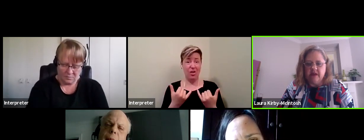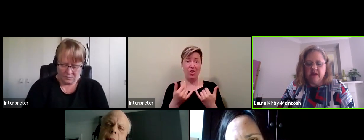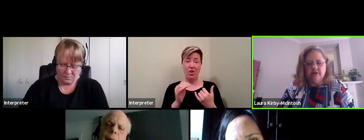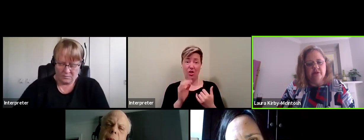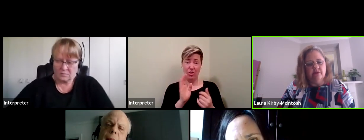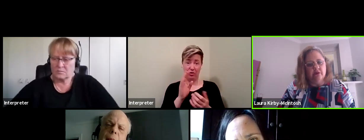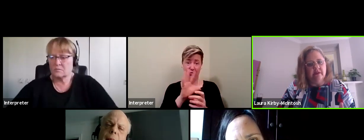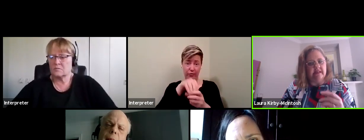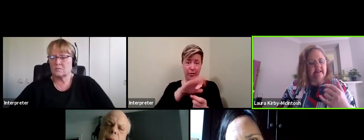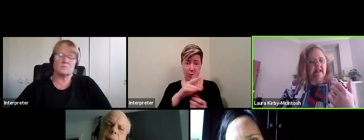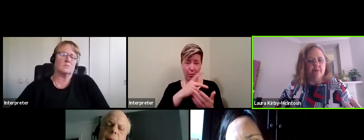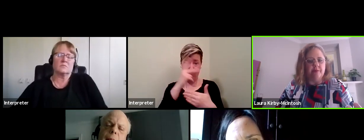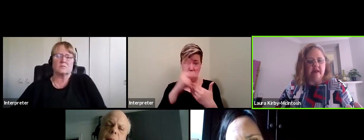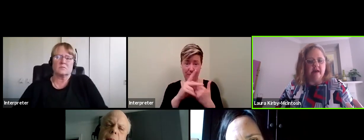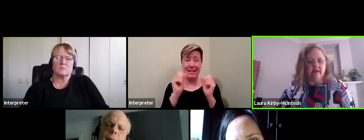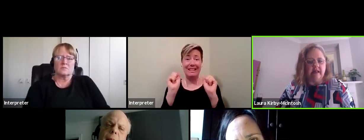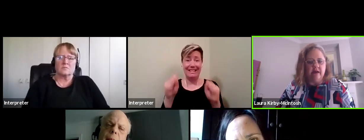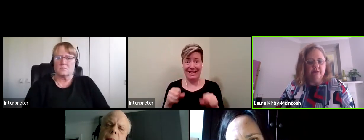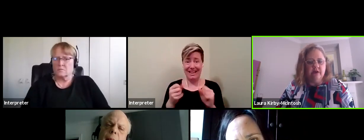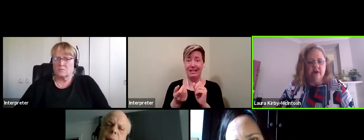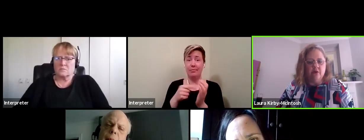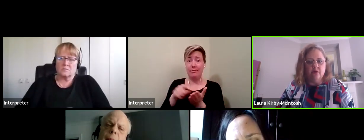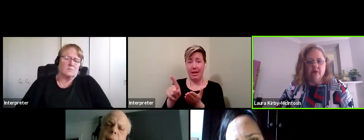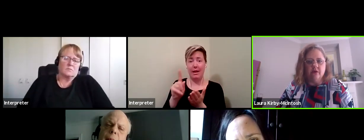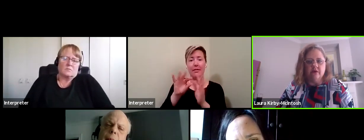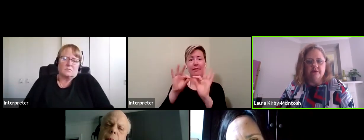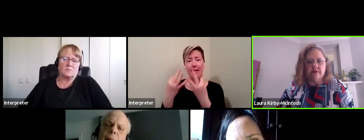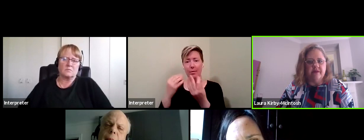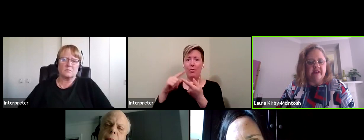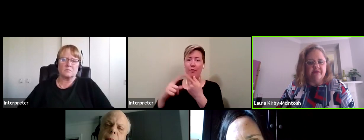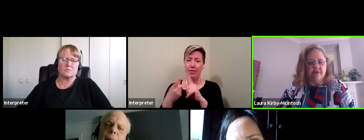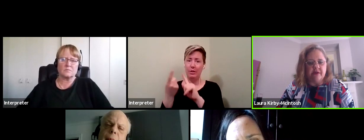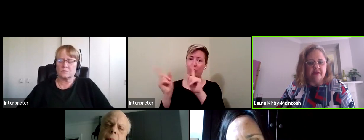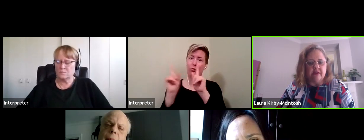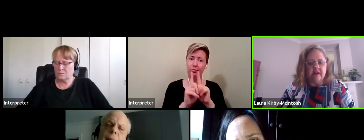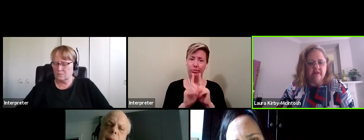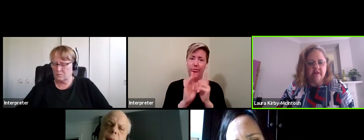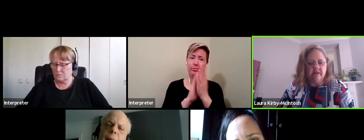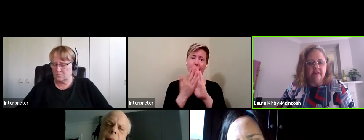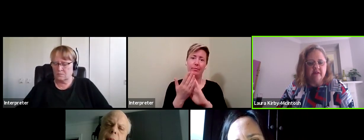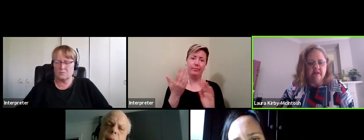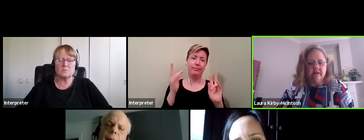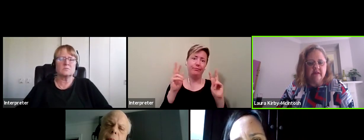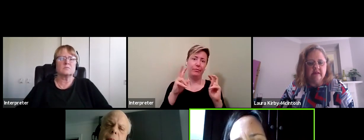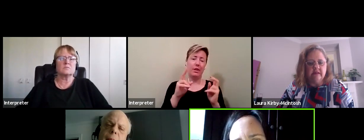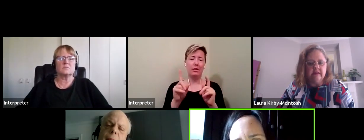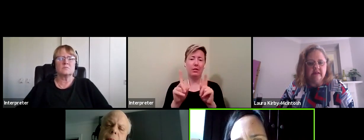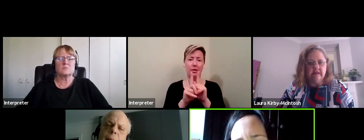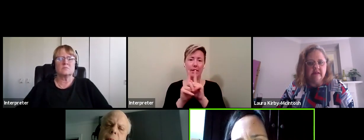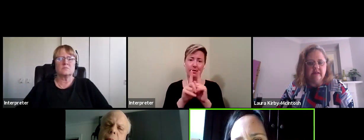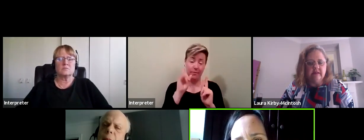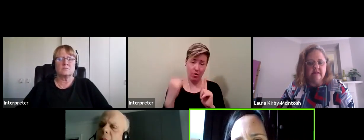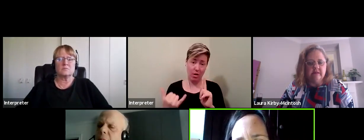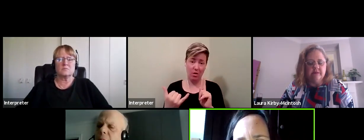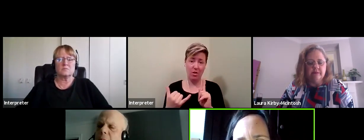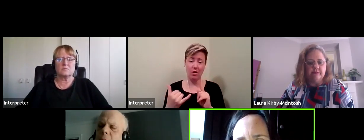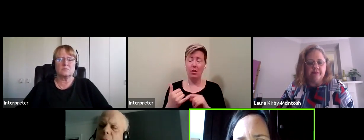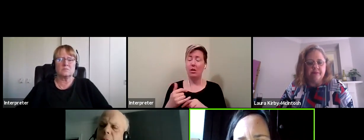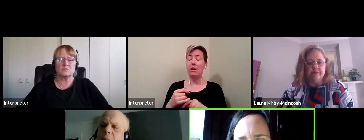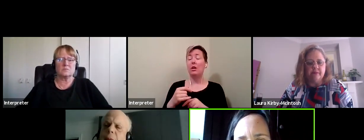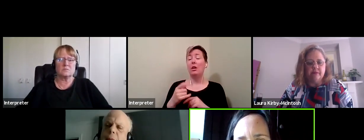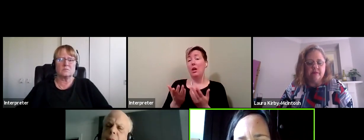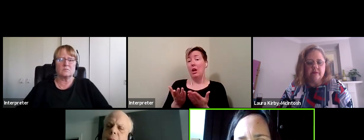pandemic? Do you know, like, is that now being allowed, or do you have any information on that? What I would suggest is if somebody on